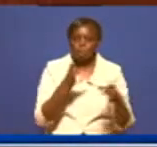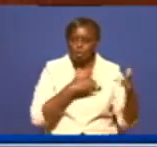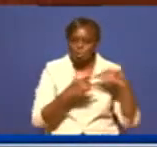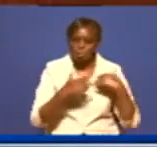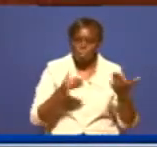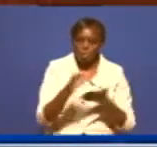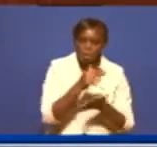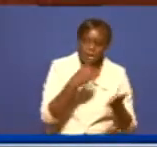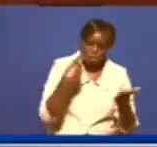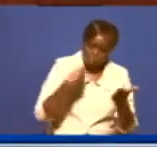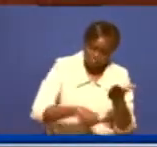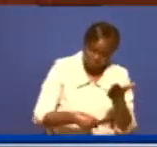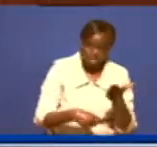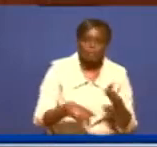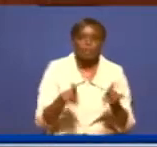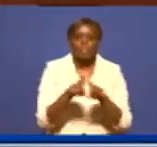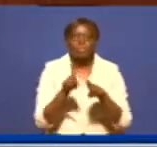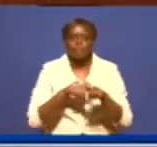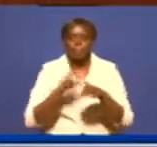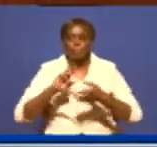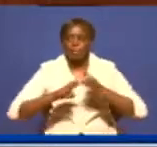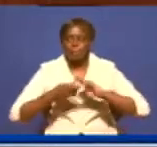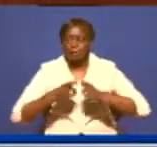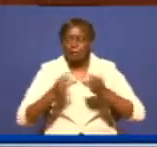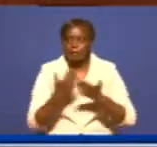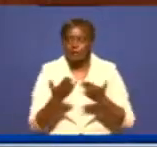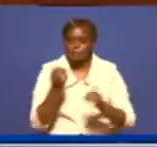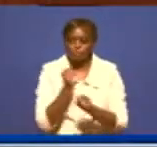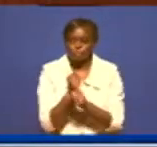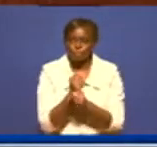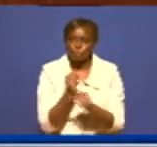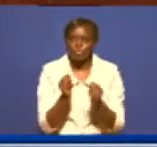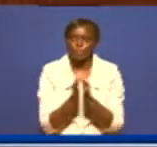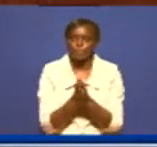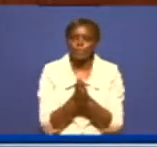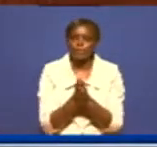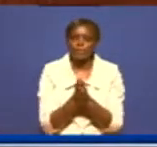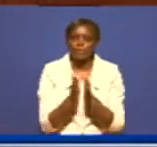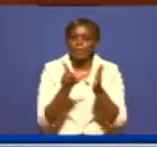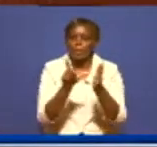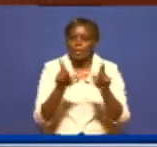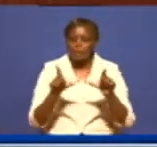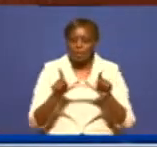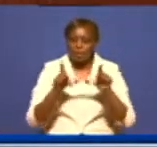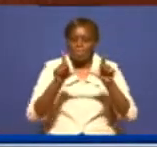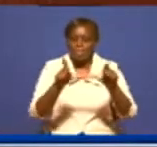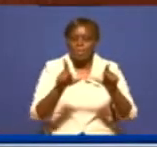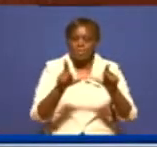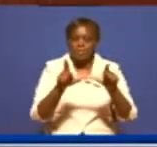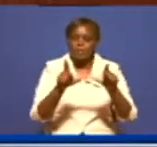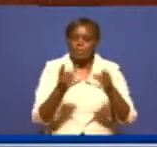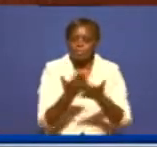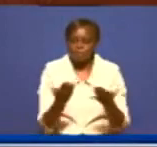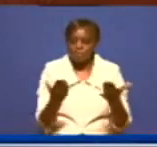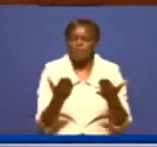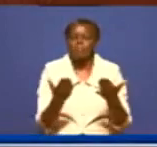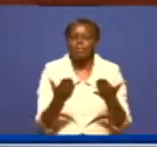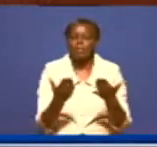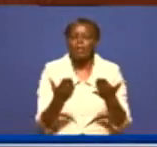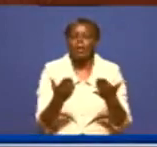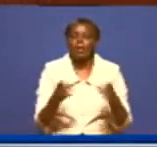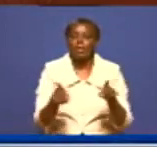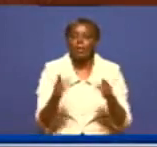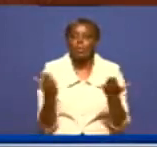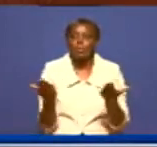of taxes, things to do with licensing of these properties, and designation of where